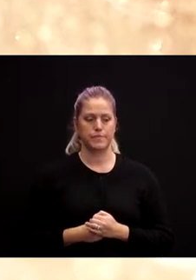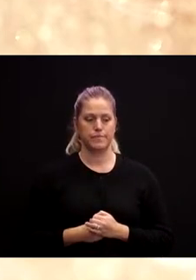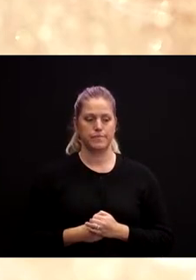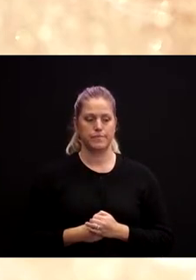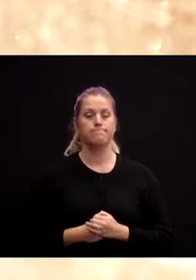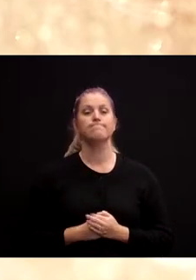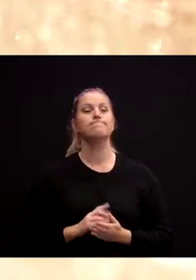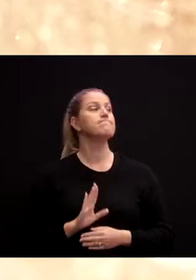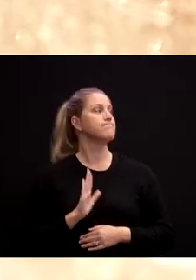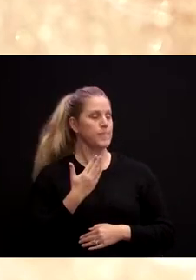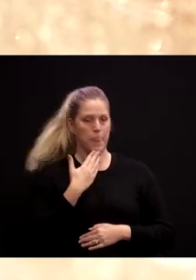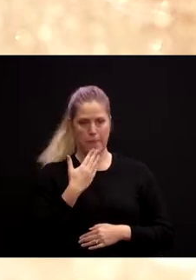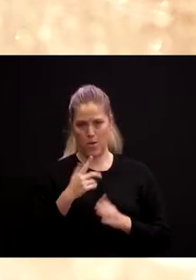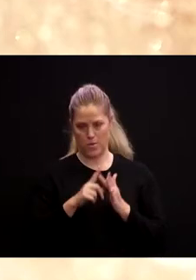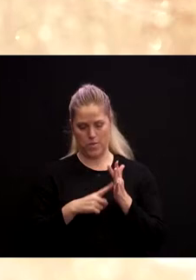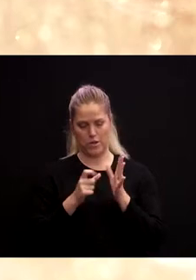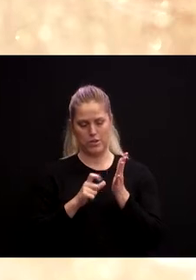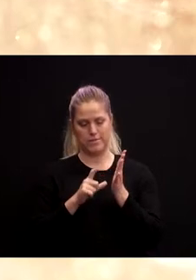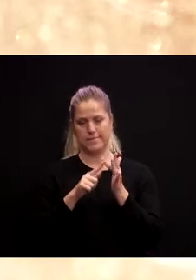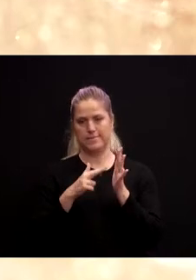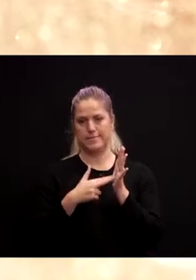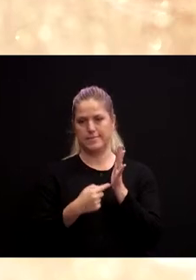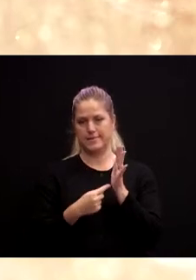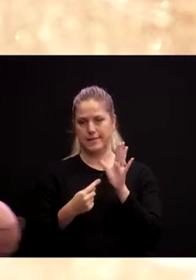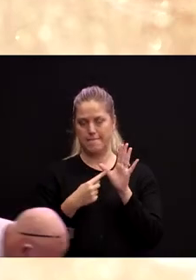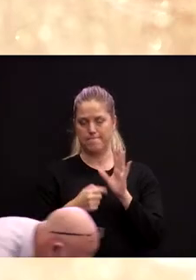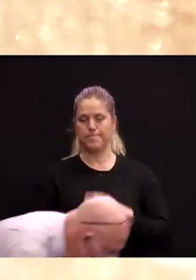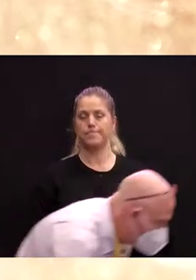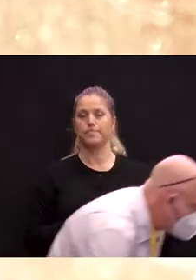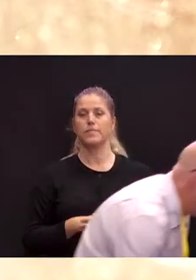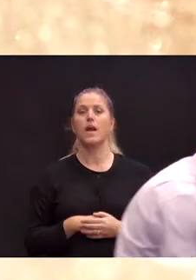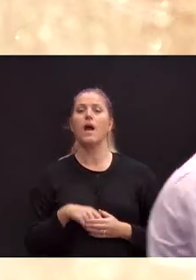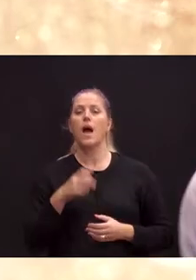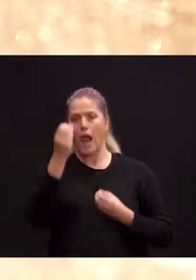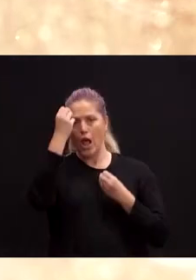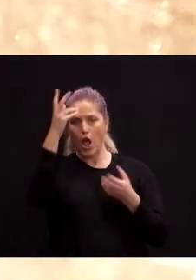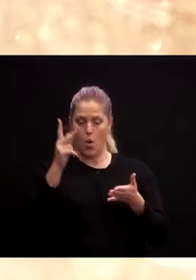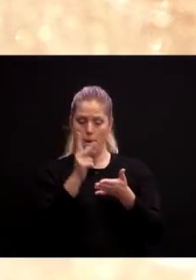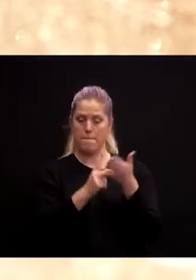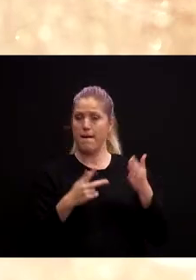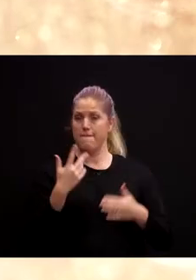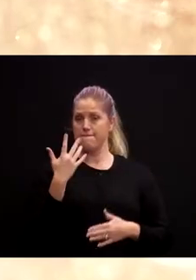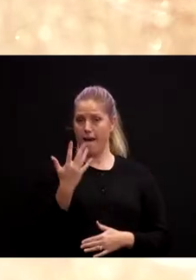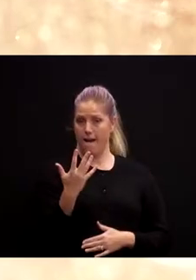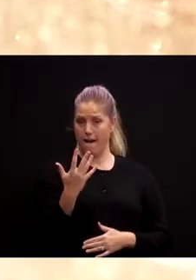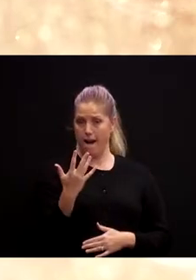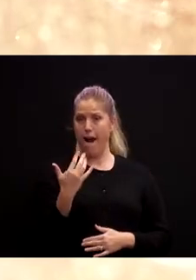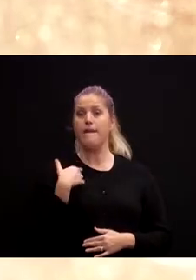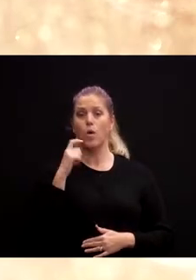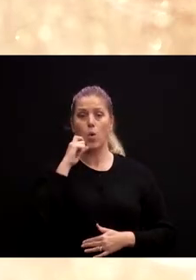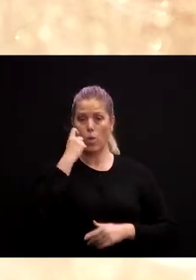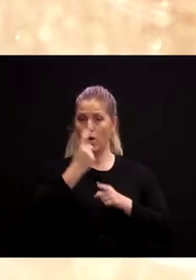Thank you, Jacinta. Part five, which we will move to